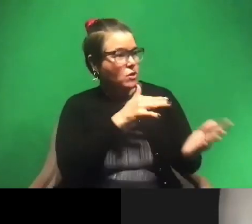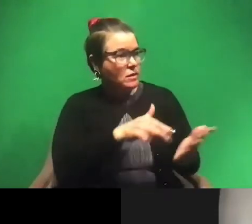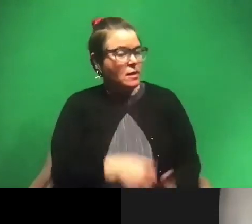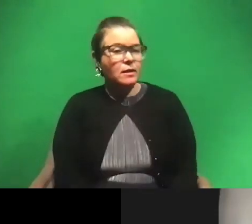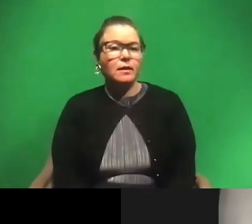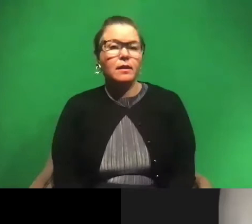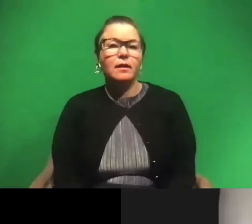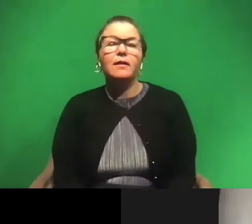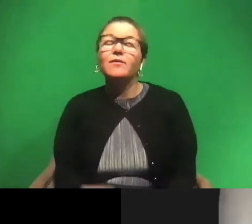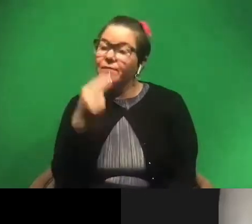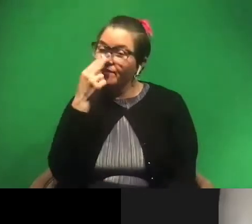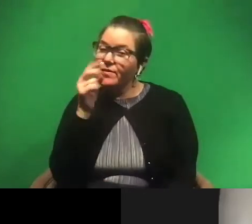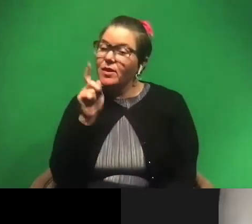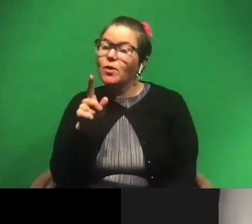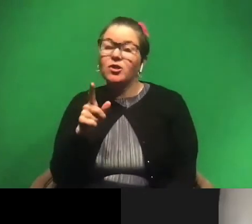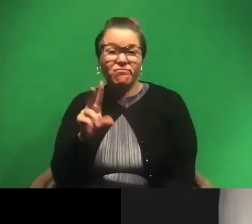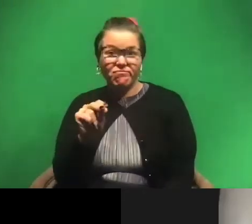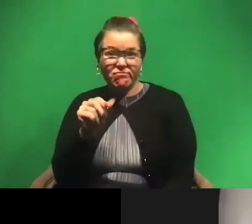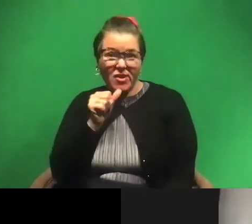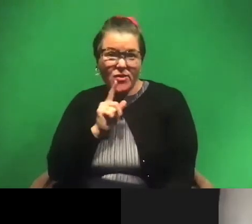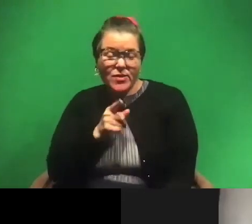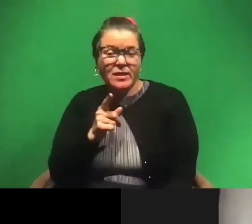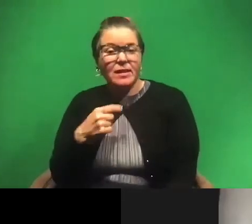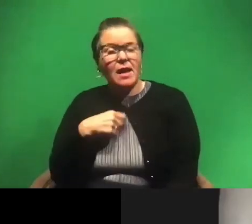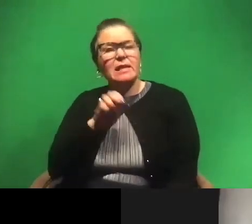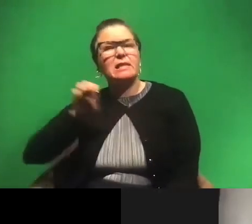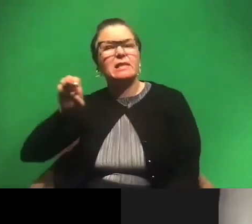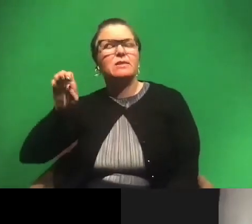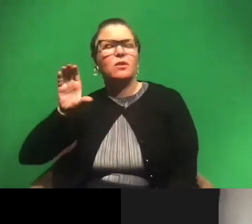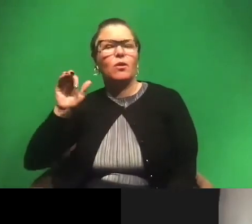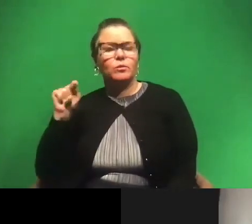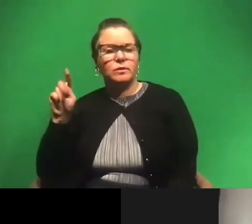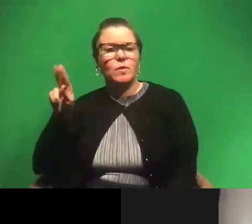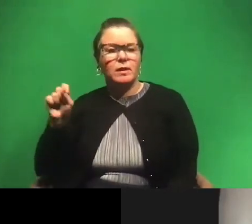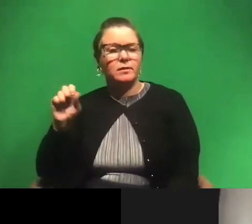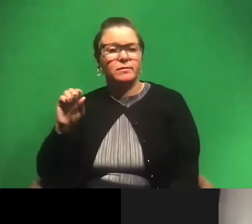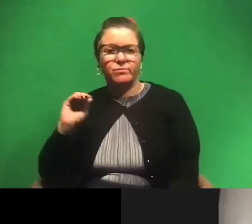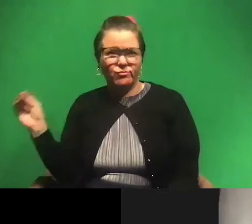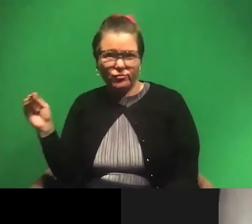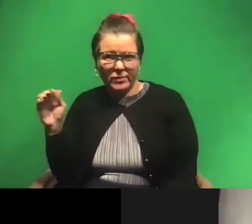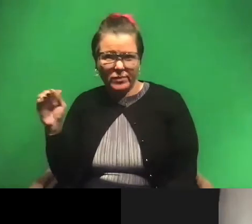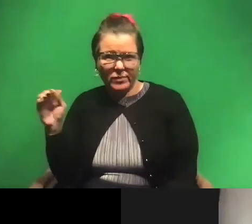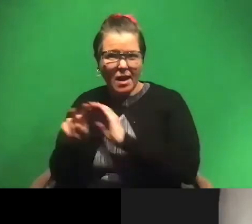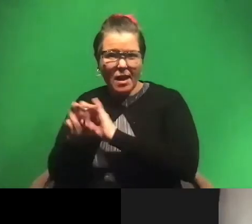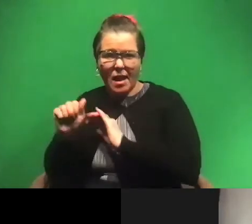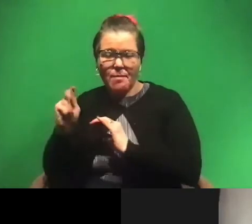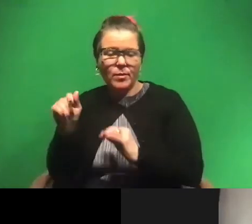That is a funny question. Not really. So I am from the East Coast of the U.S. We don't have abalone on the East Coast of the U.S., at least